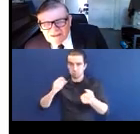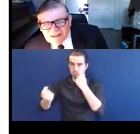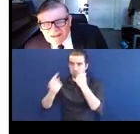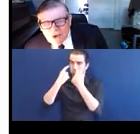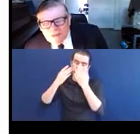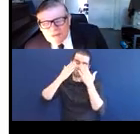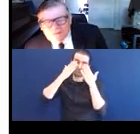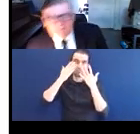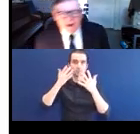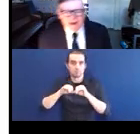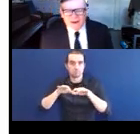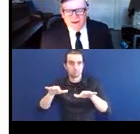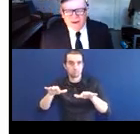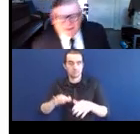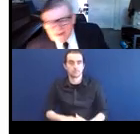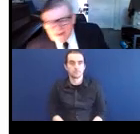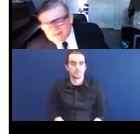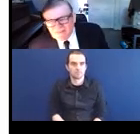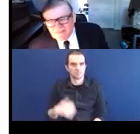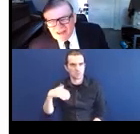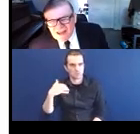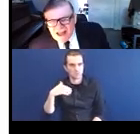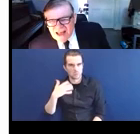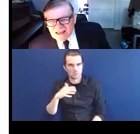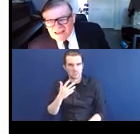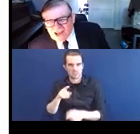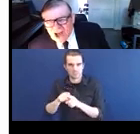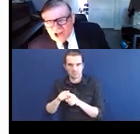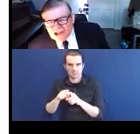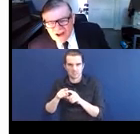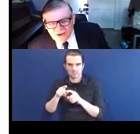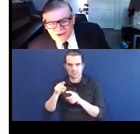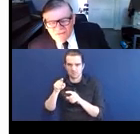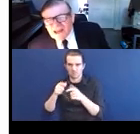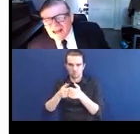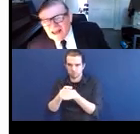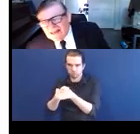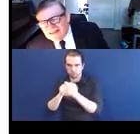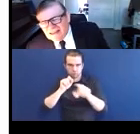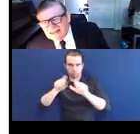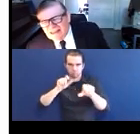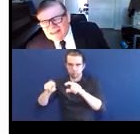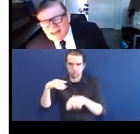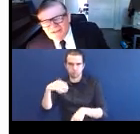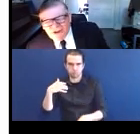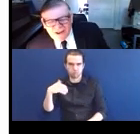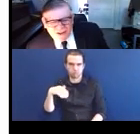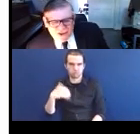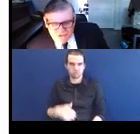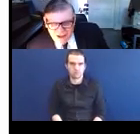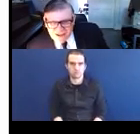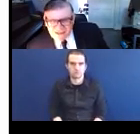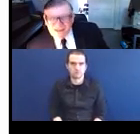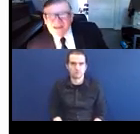but more pepper spray onto their faces. This is a hard struggle, and they stay for another